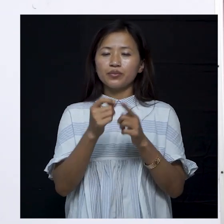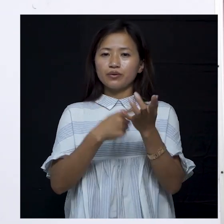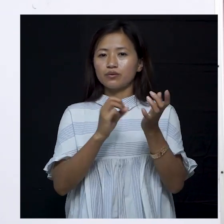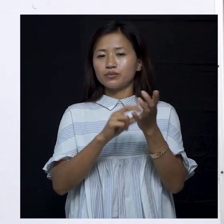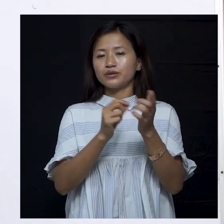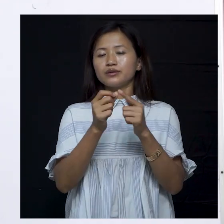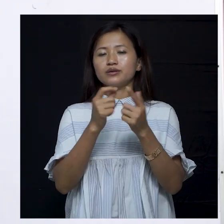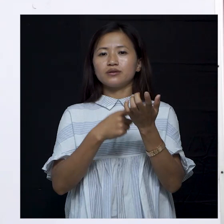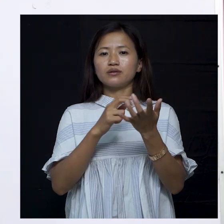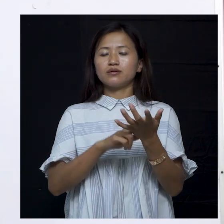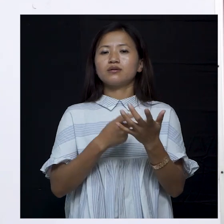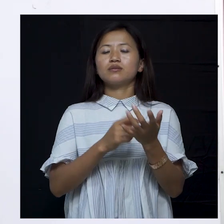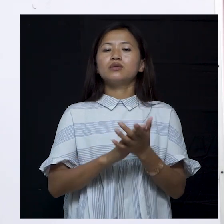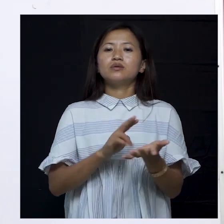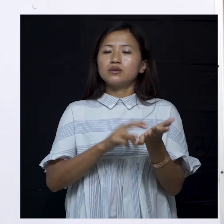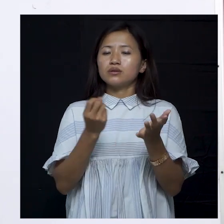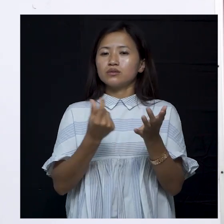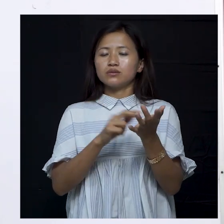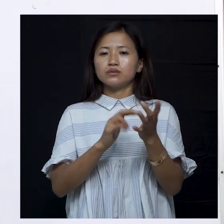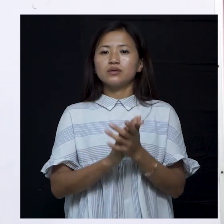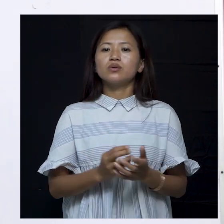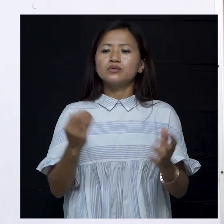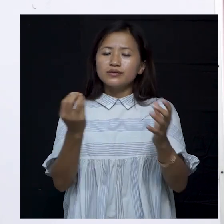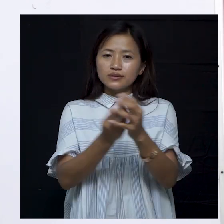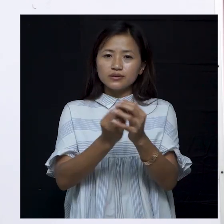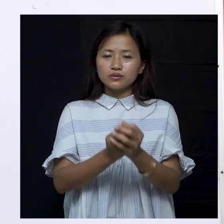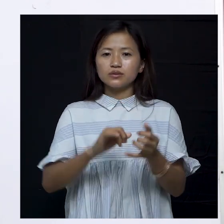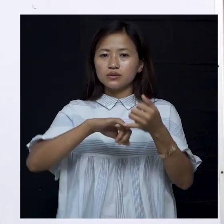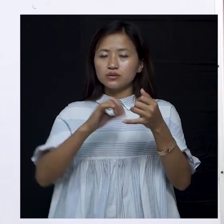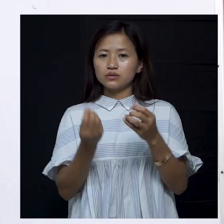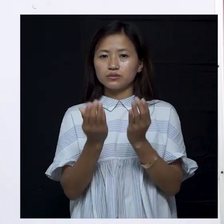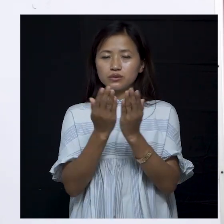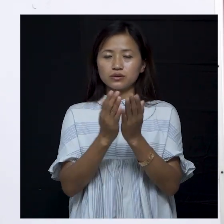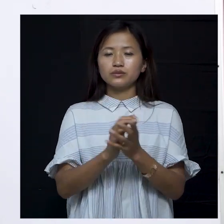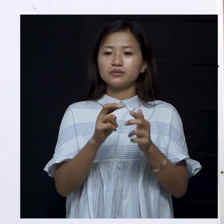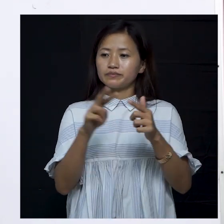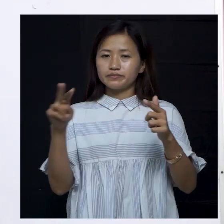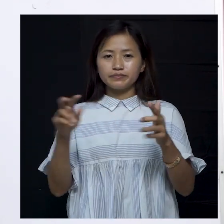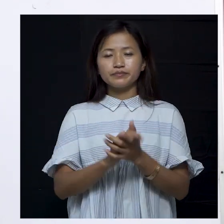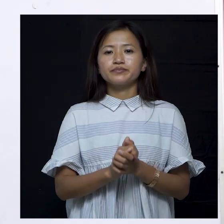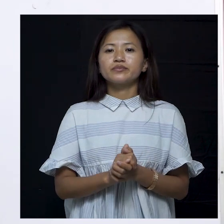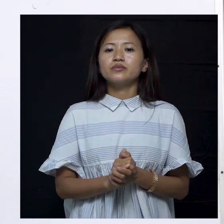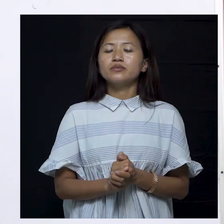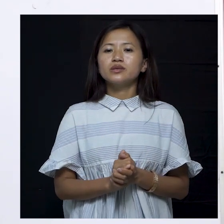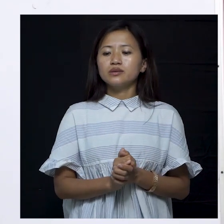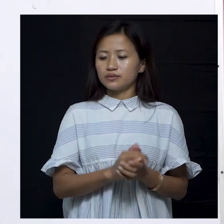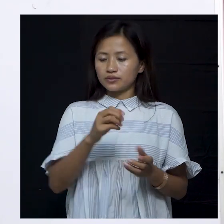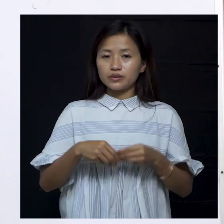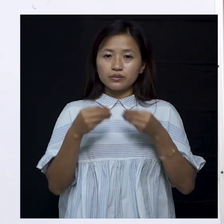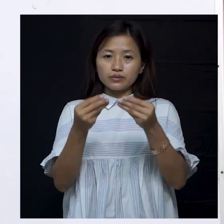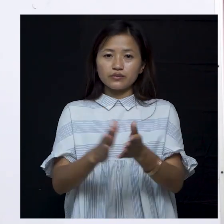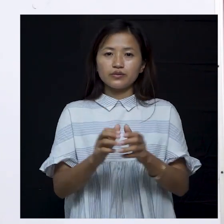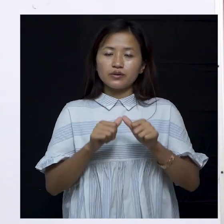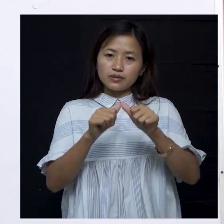there can be a group of words which acts as the subject, okay? Which becomes the object, and that will give